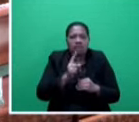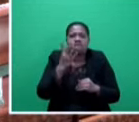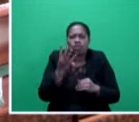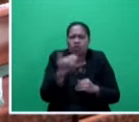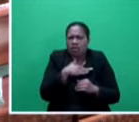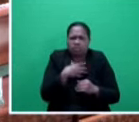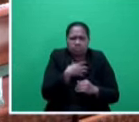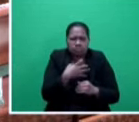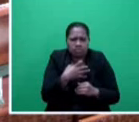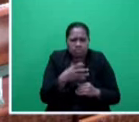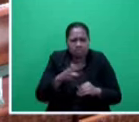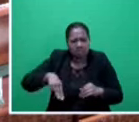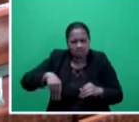Fiji.